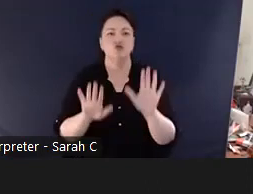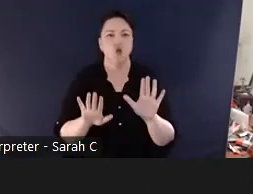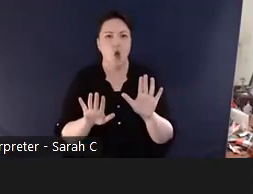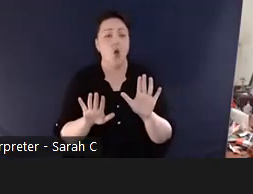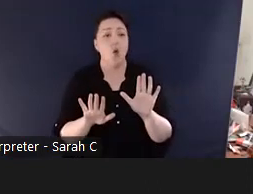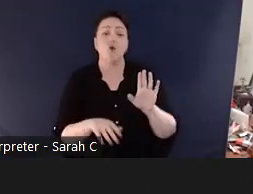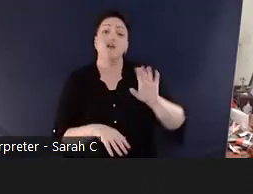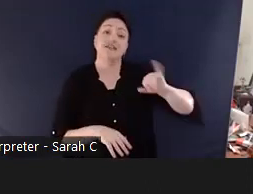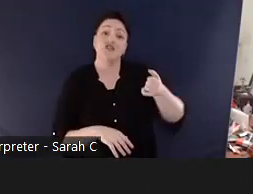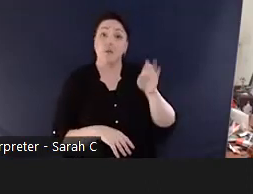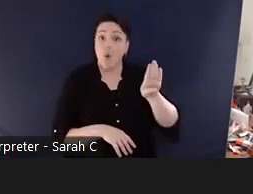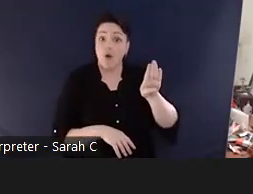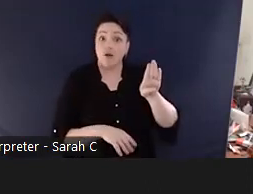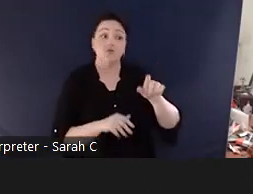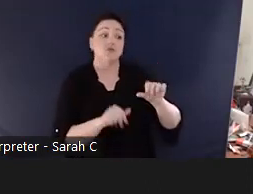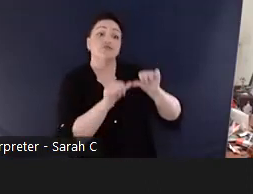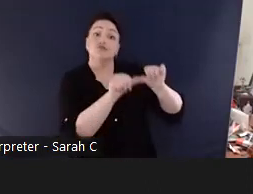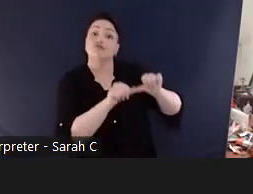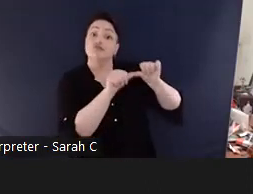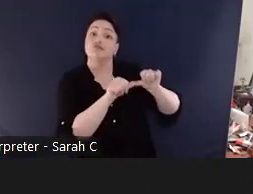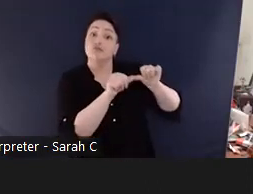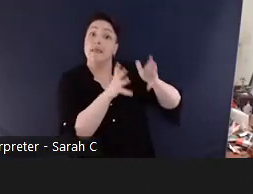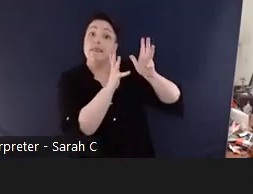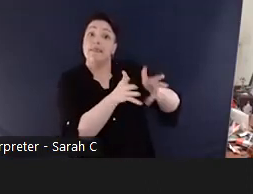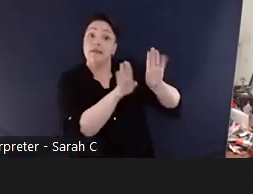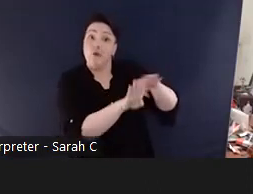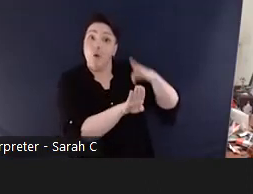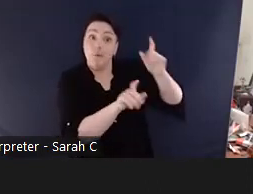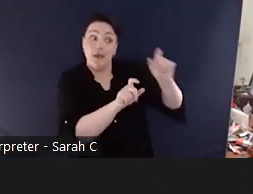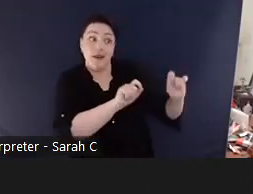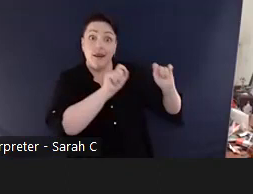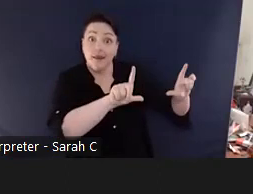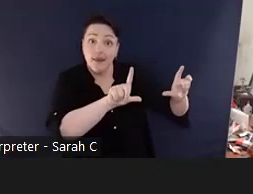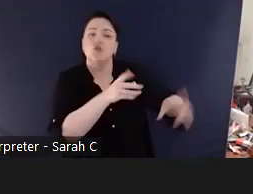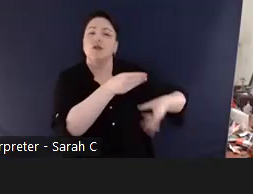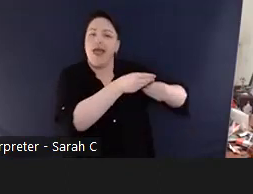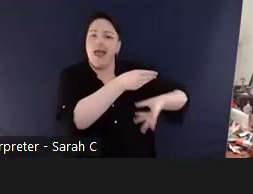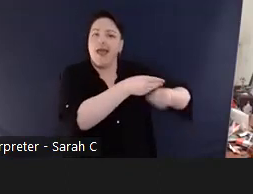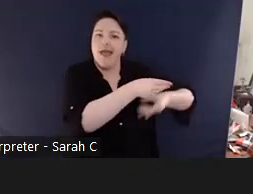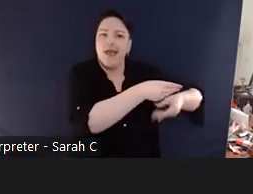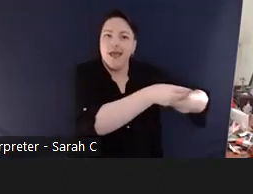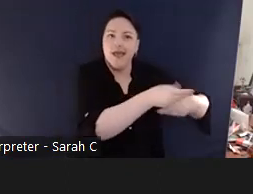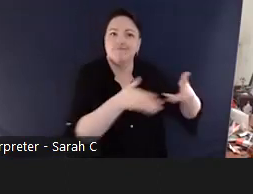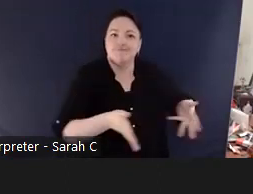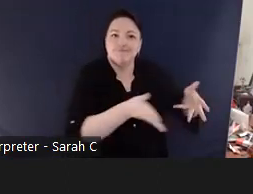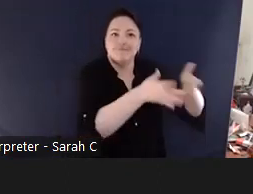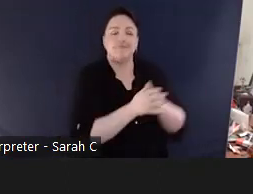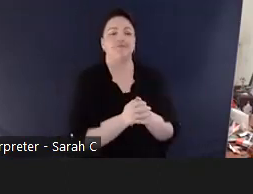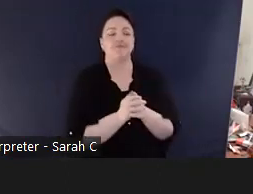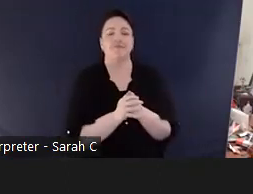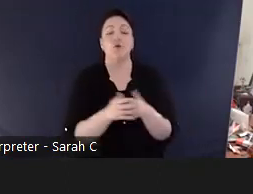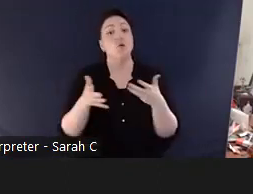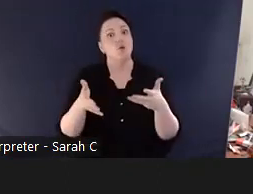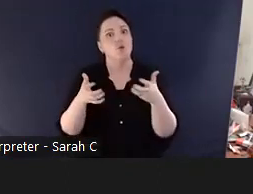Jamboard open for now and add to it later as you learn more about this call. We would love to help facilitate connections